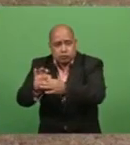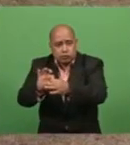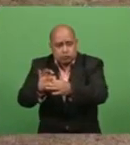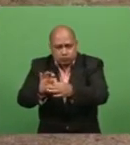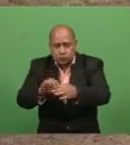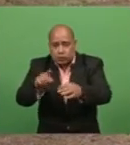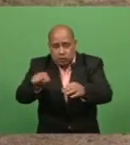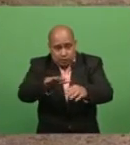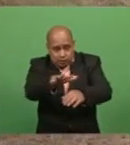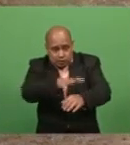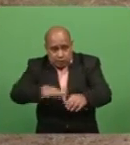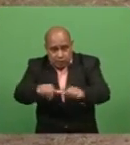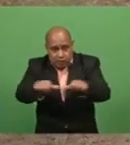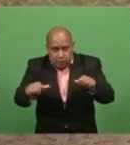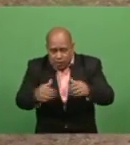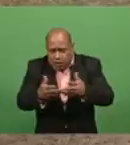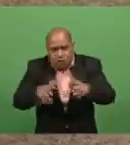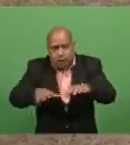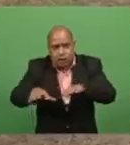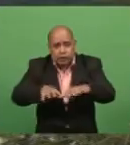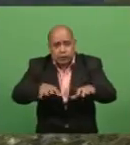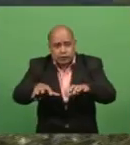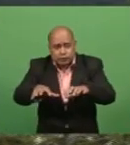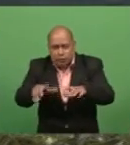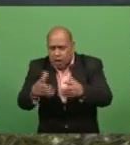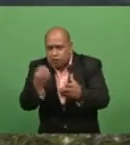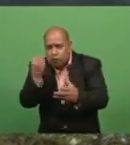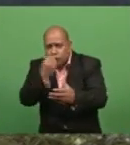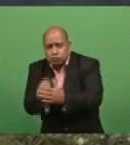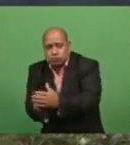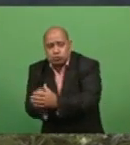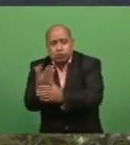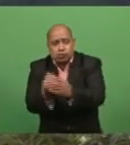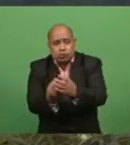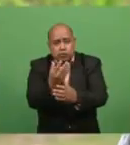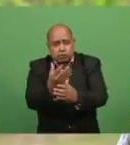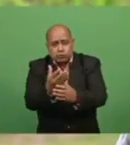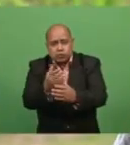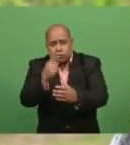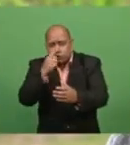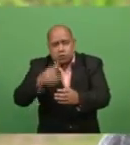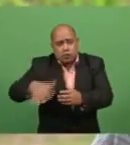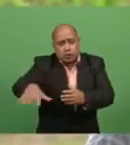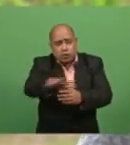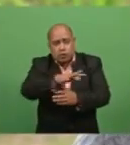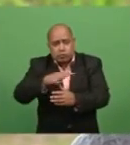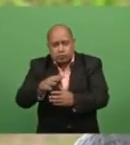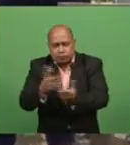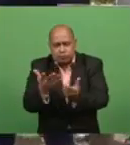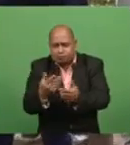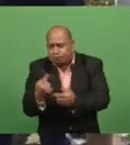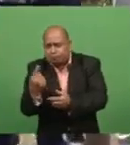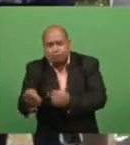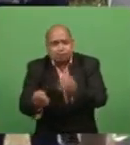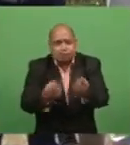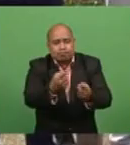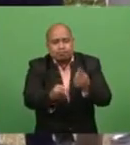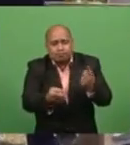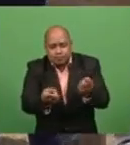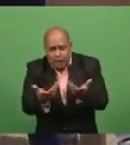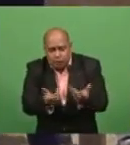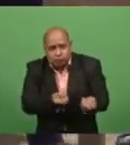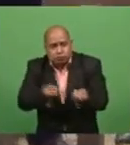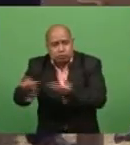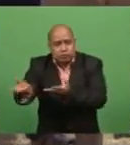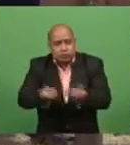production to enhance food and nutritional security for all who are dependent on them to provide a steady supply of fresh produce. Go local and grow